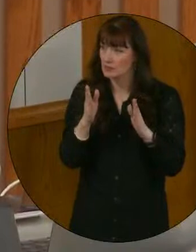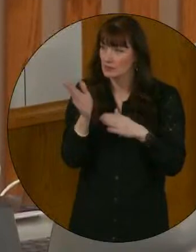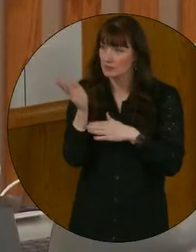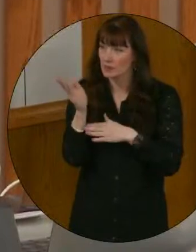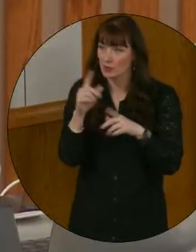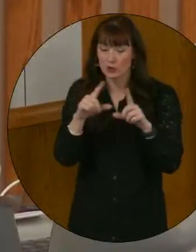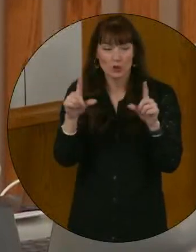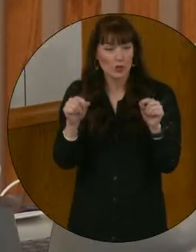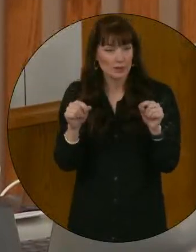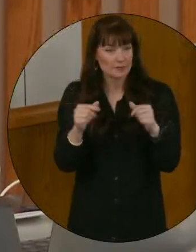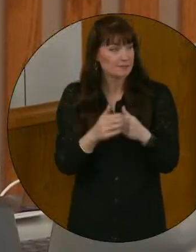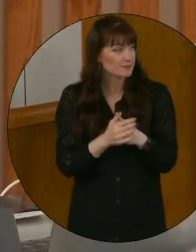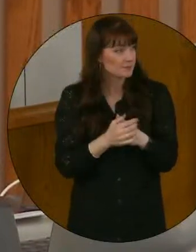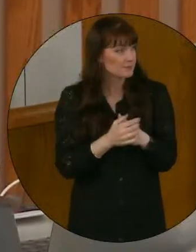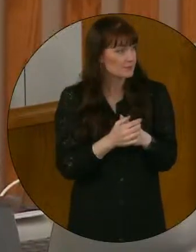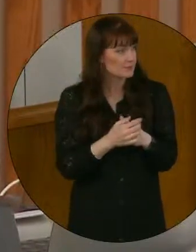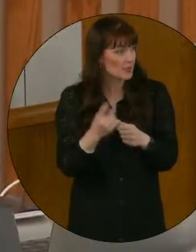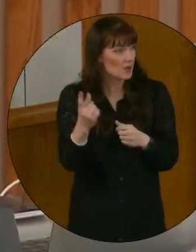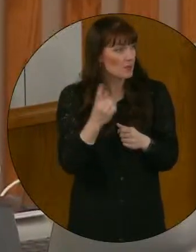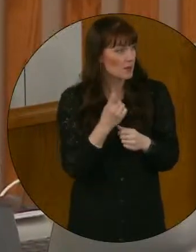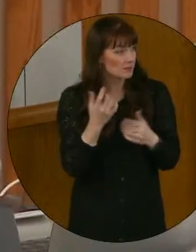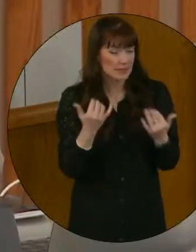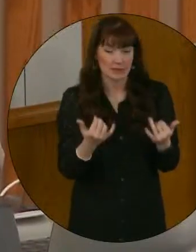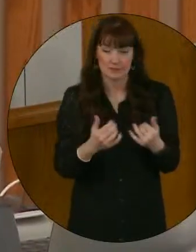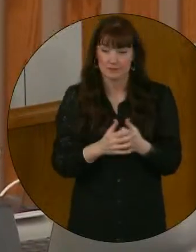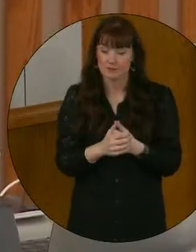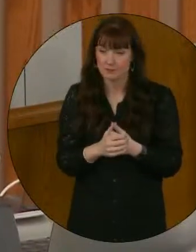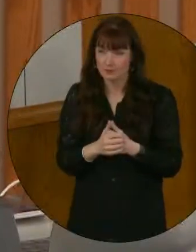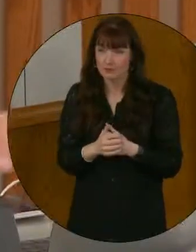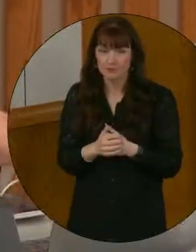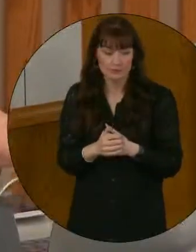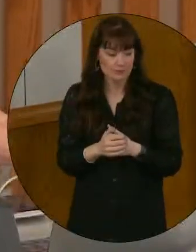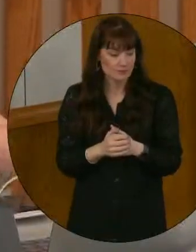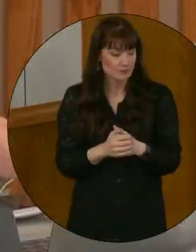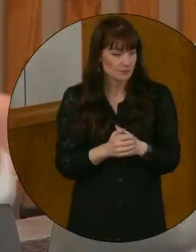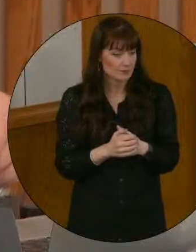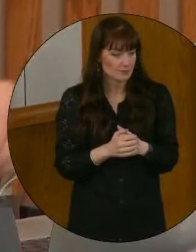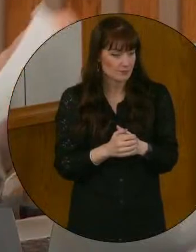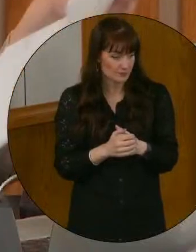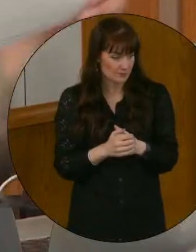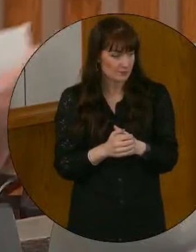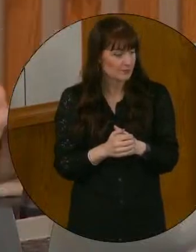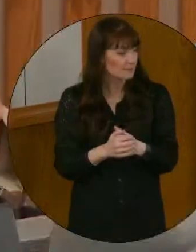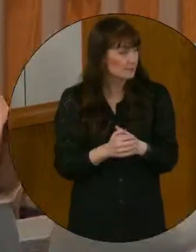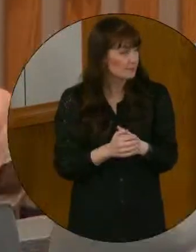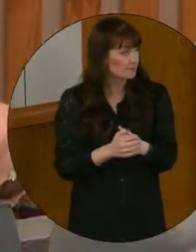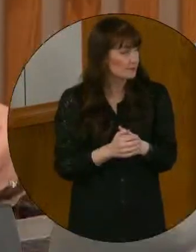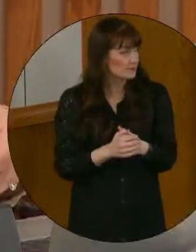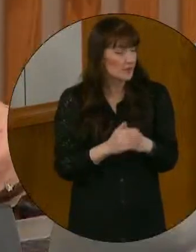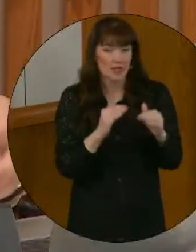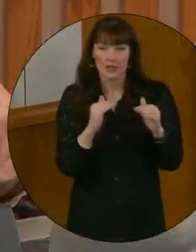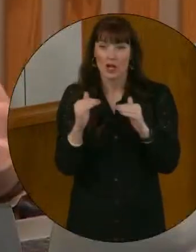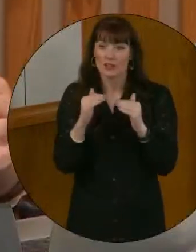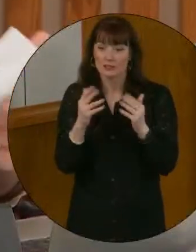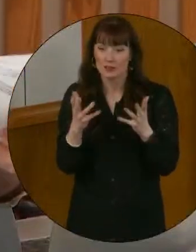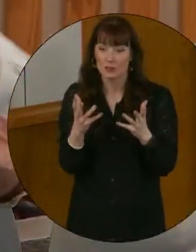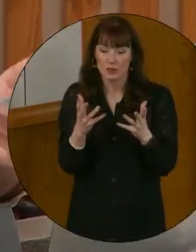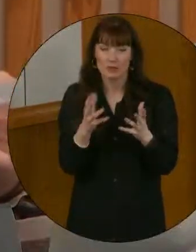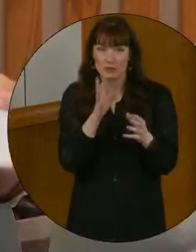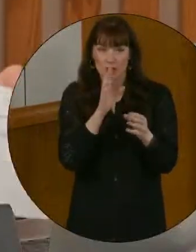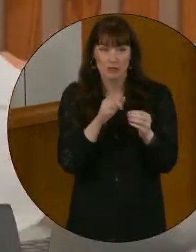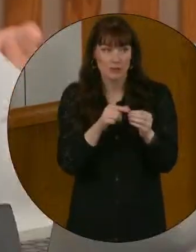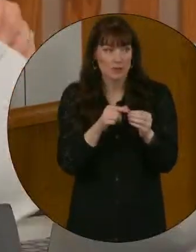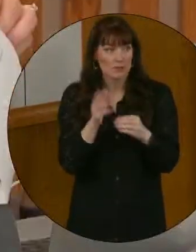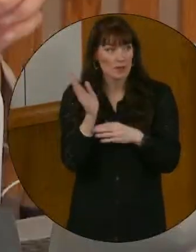card, please do so now. Okay. All right, colleagues, I'm going to walk us through, this is